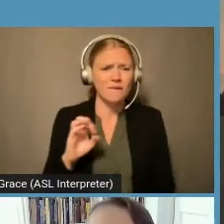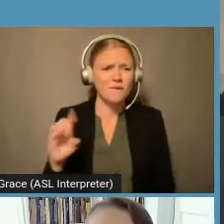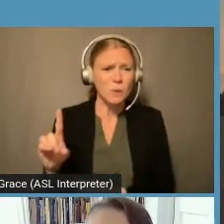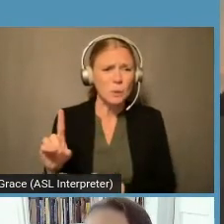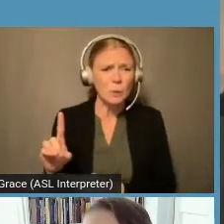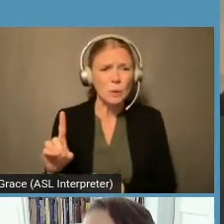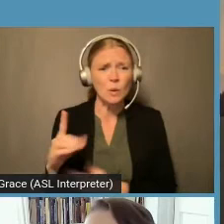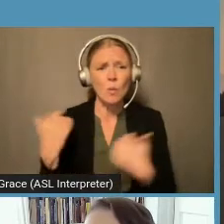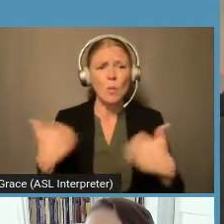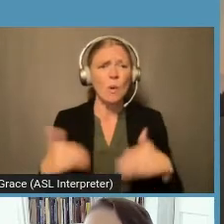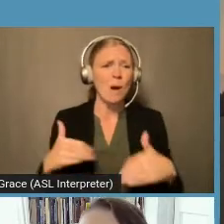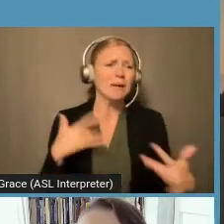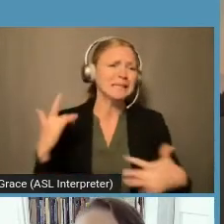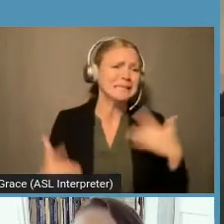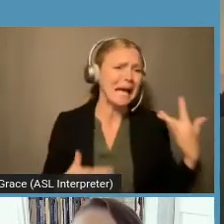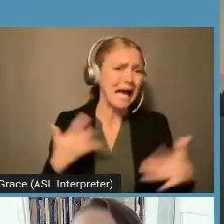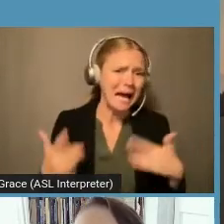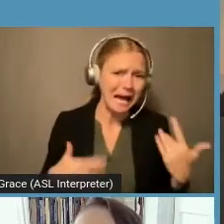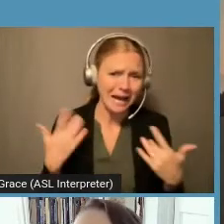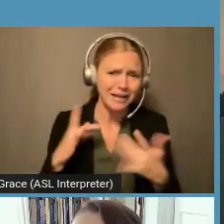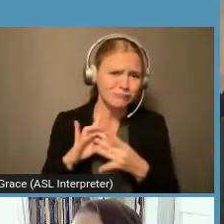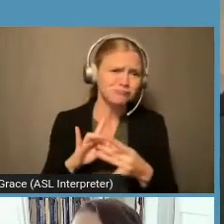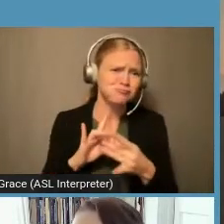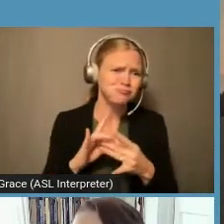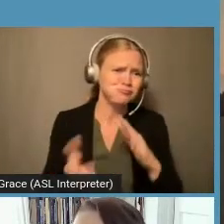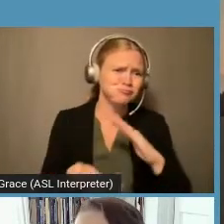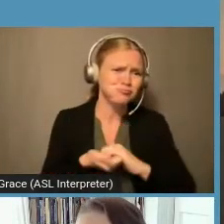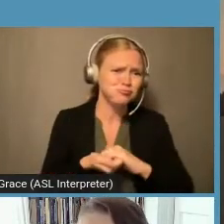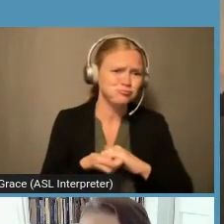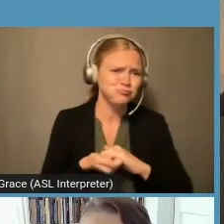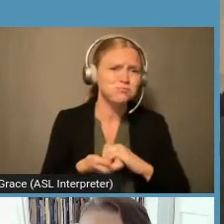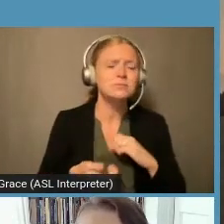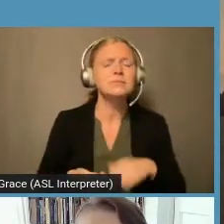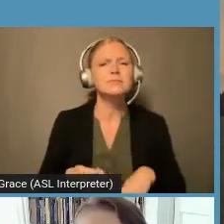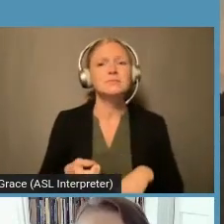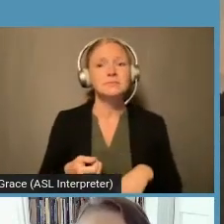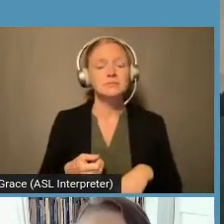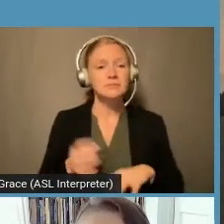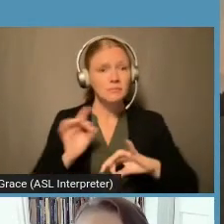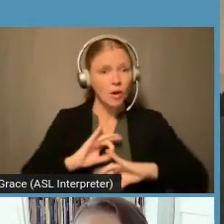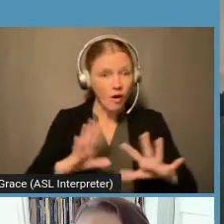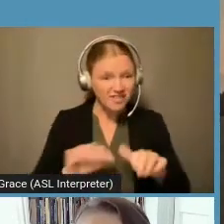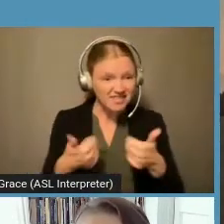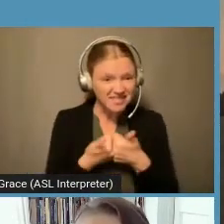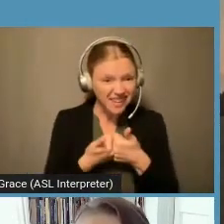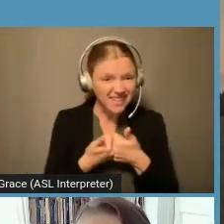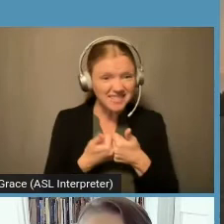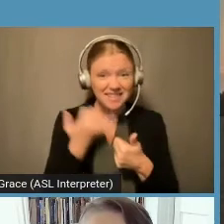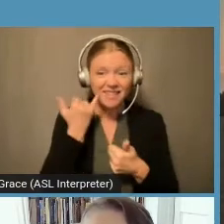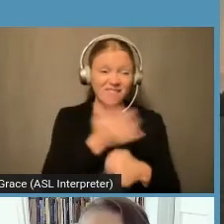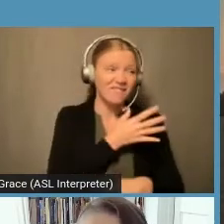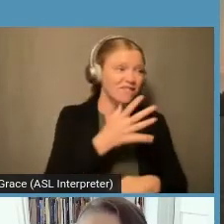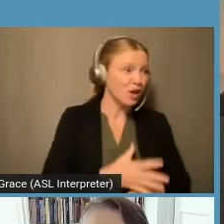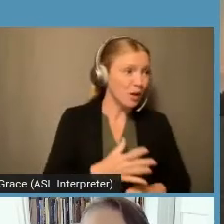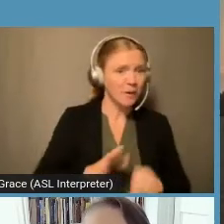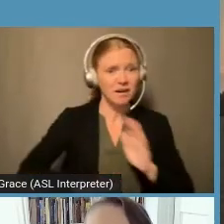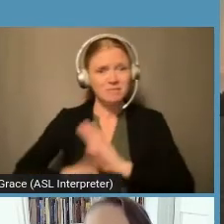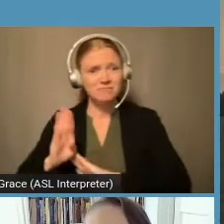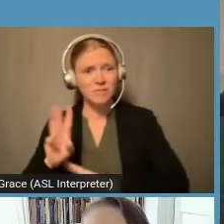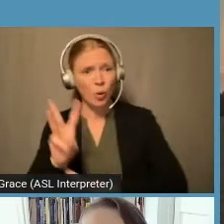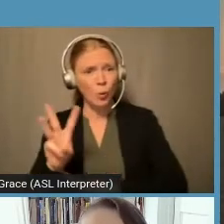am excited to work with them to do that. But it's a big challenge if you're a farmer and you're trying to build a website